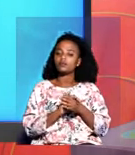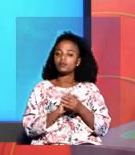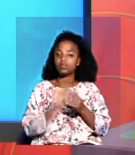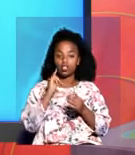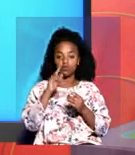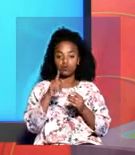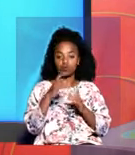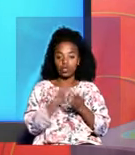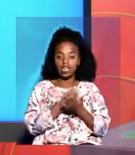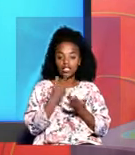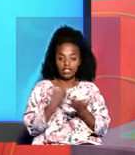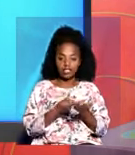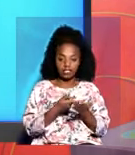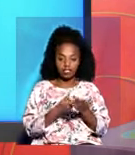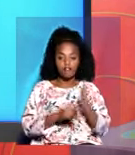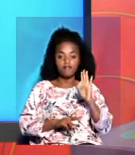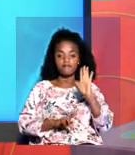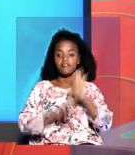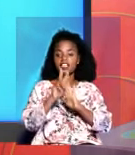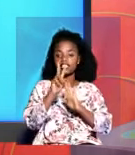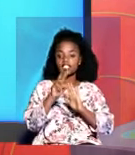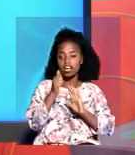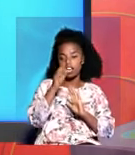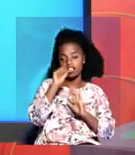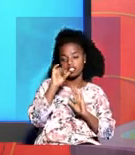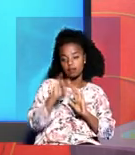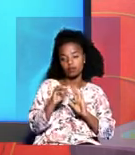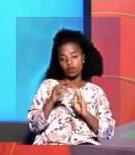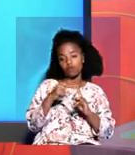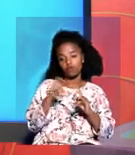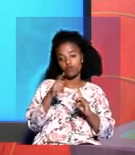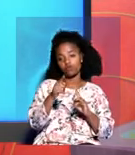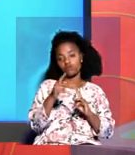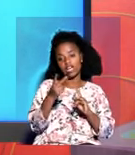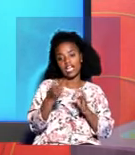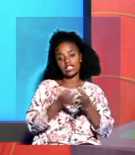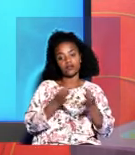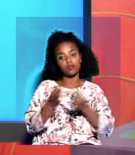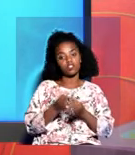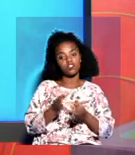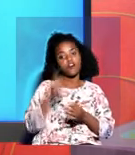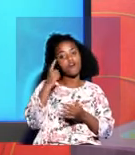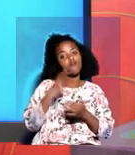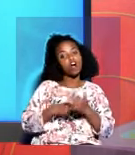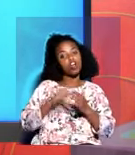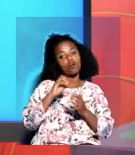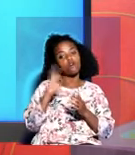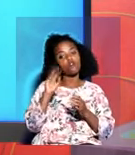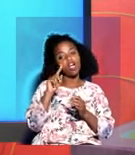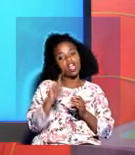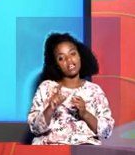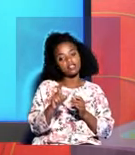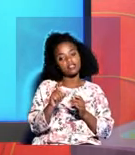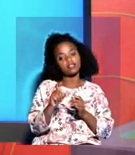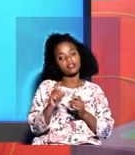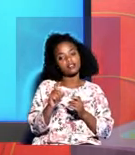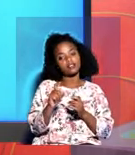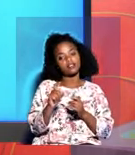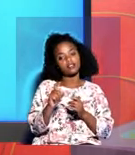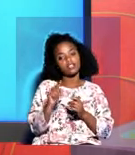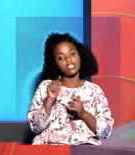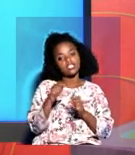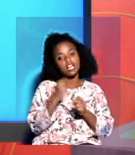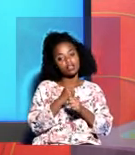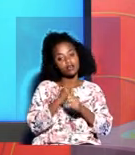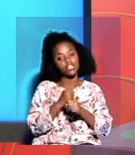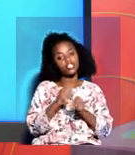you take this one, the vertical asymptote for this expression, the value of x that